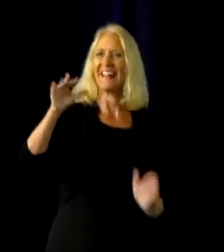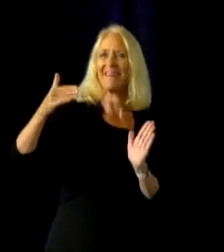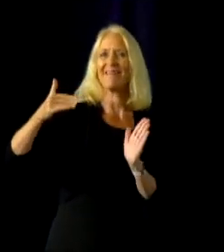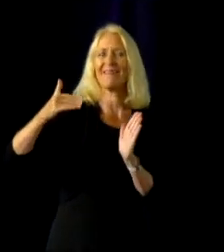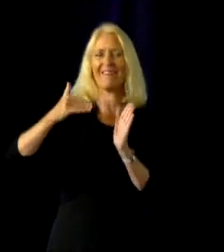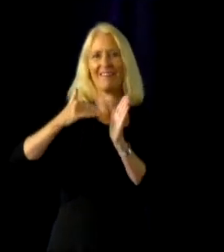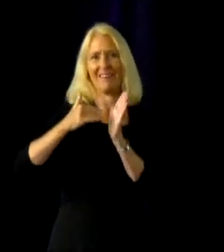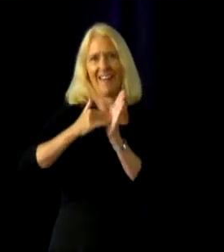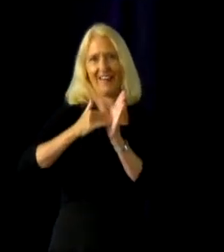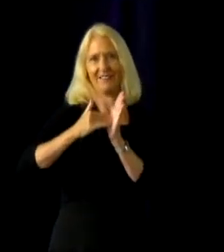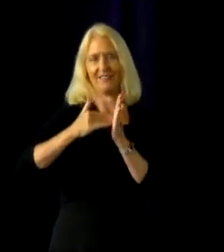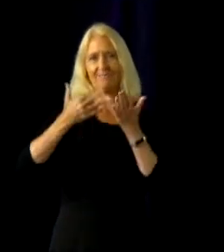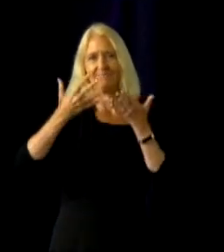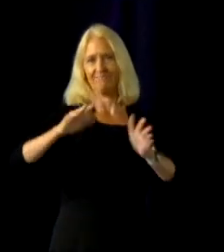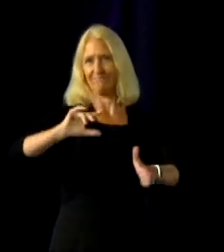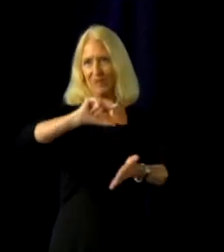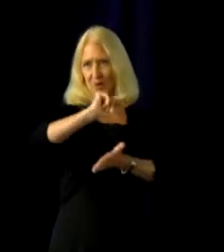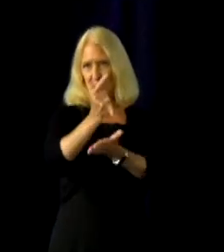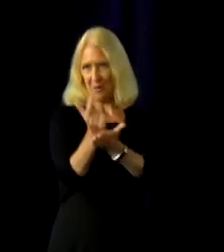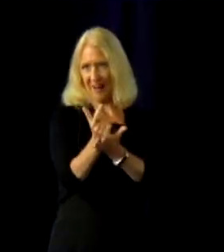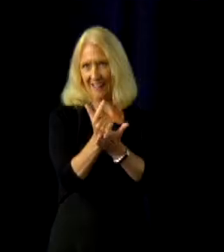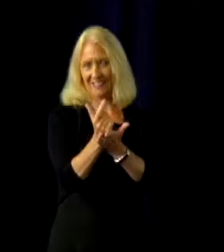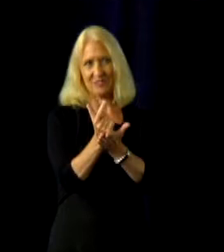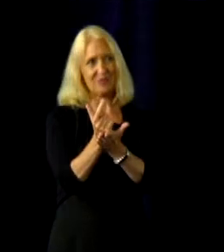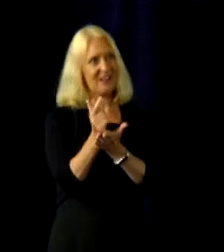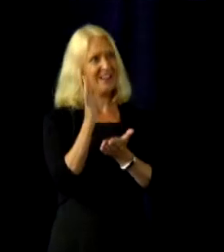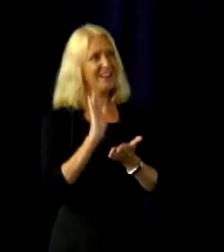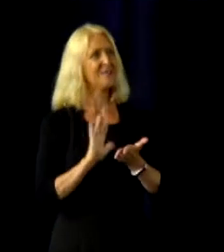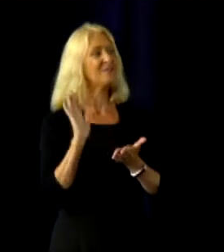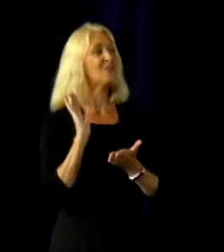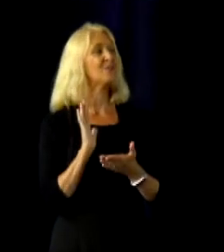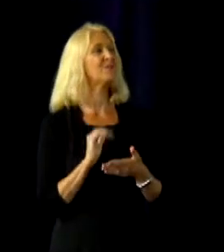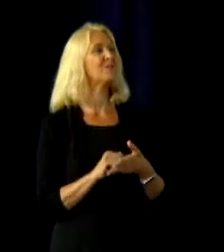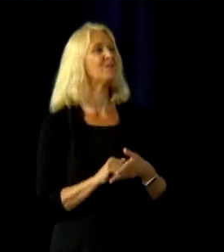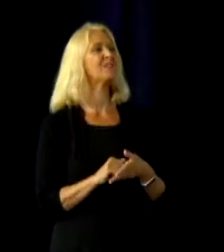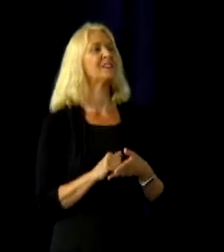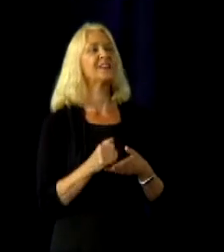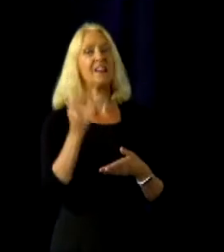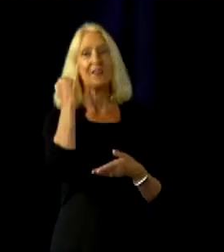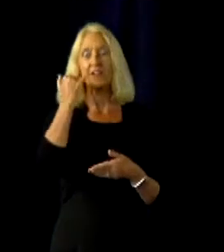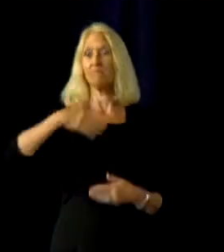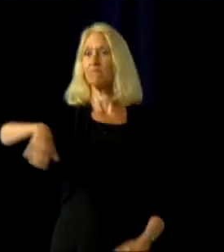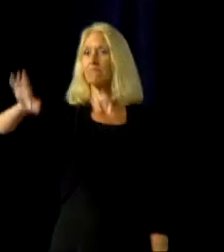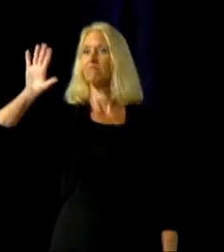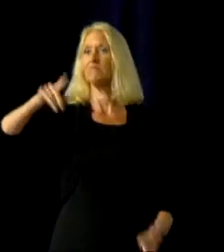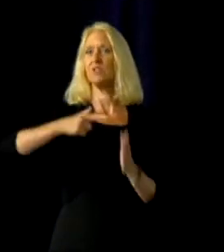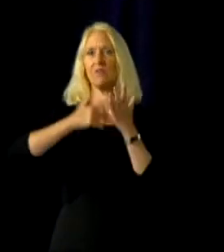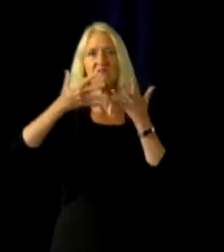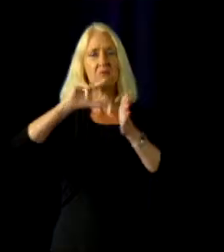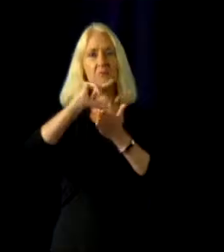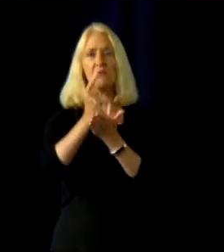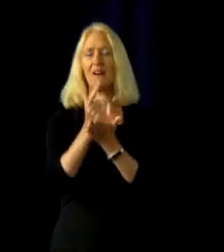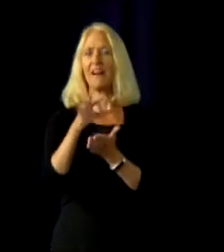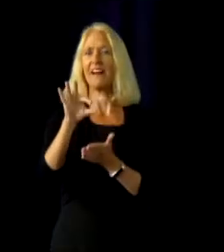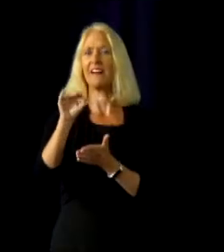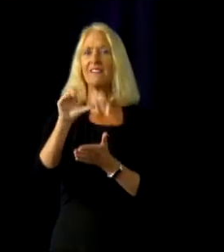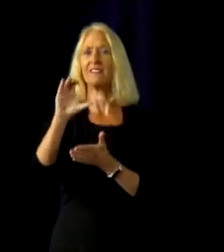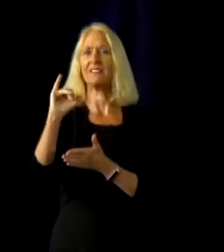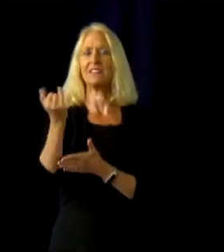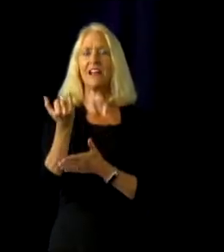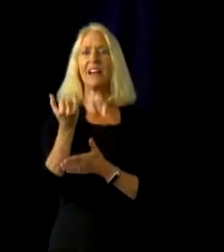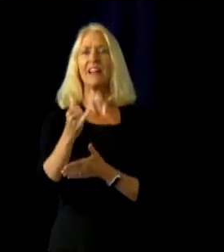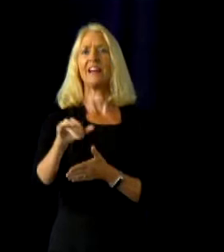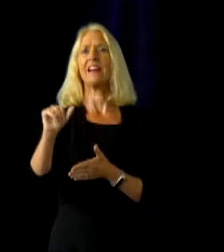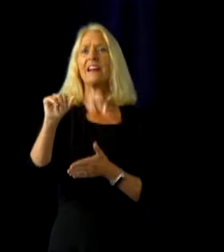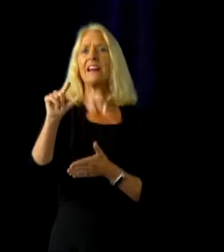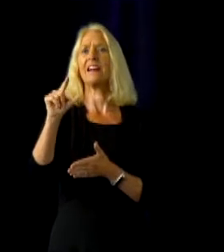139,000 alums. That is incredible. Now, if you raise your hand to show you were an FSCJ alum, the Alumni Association wants